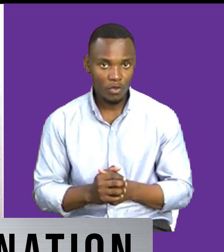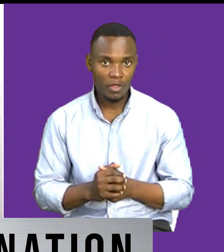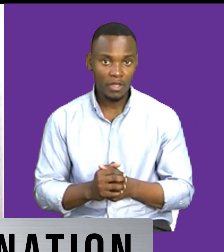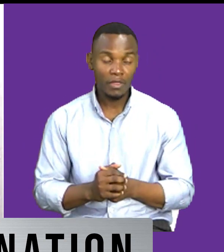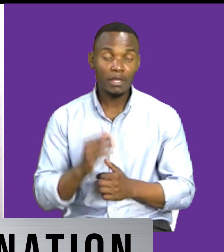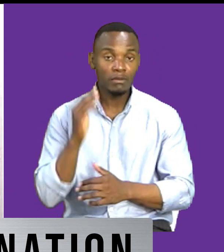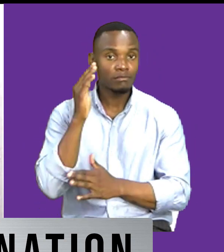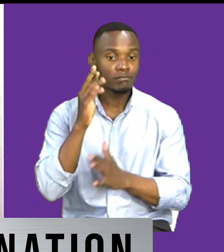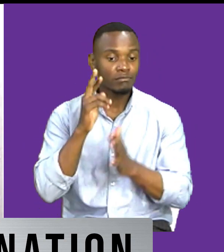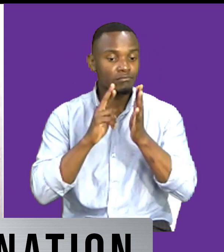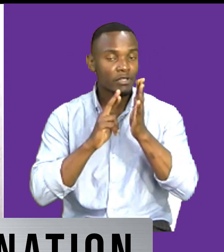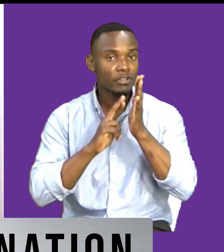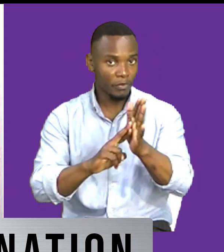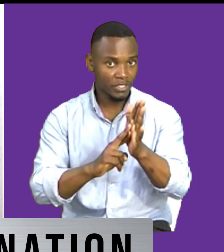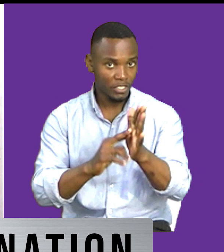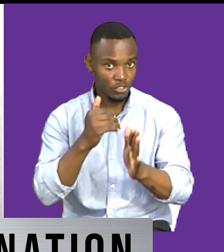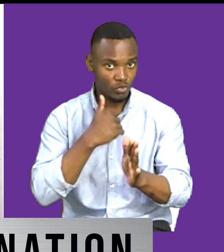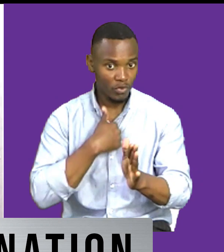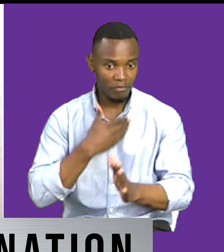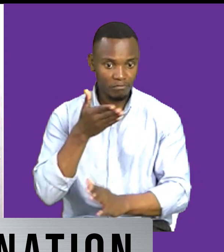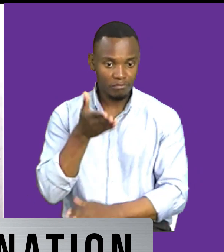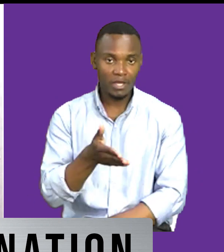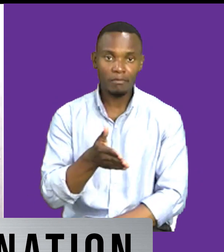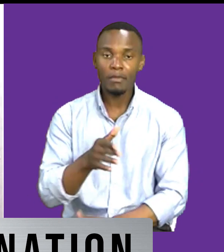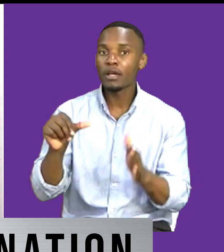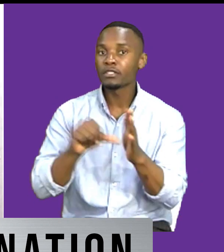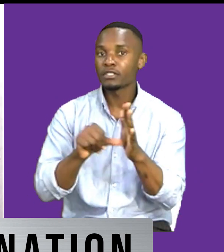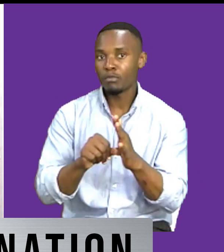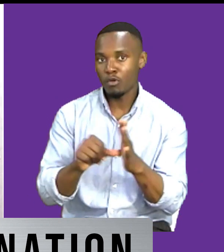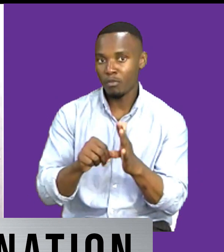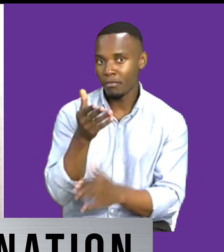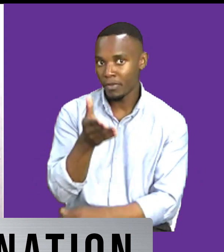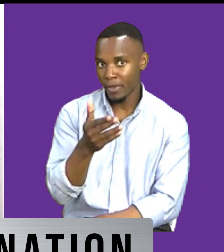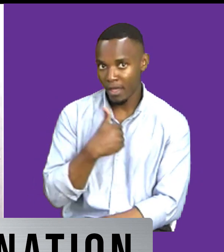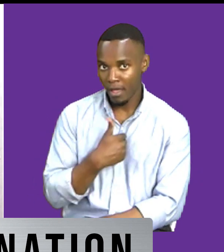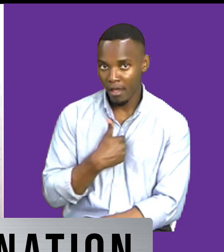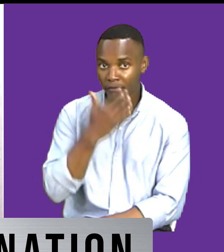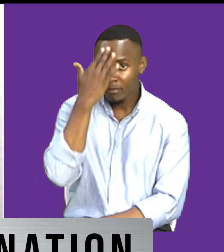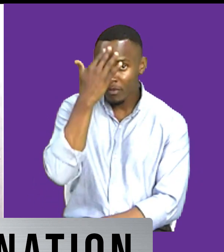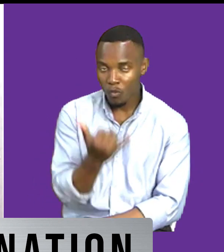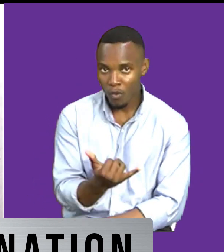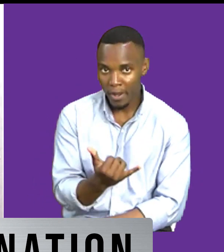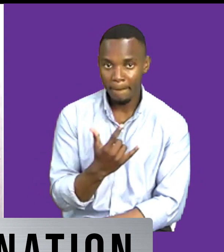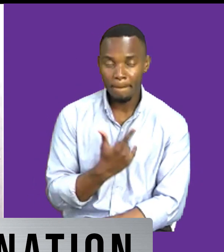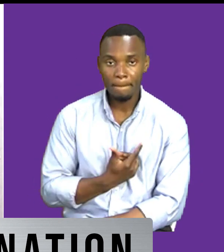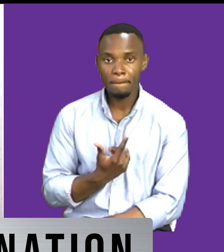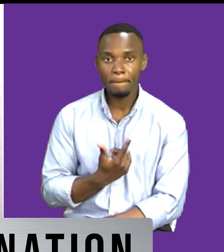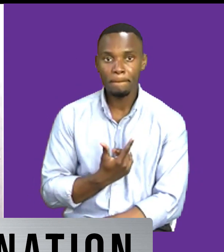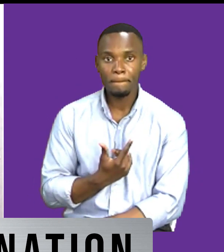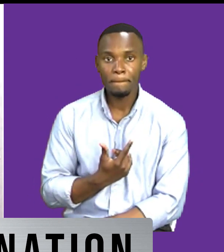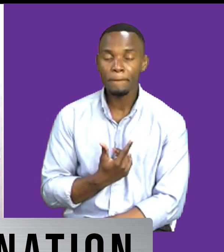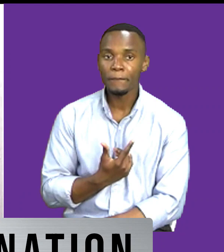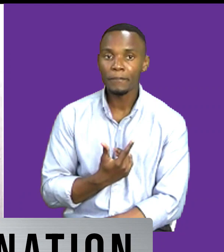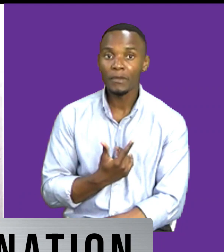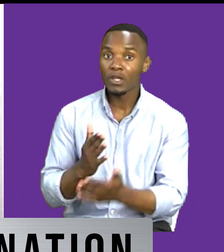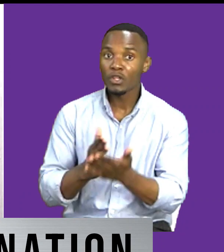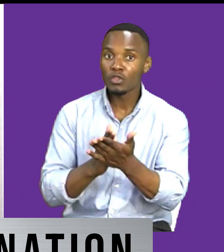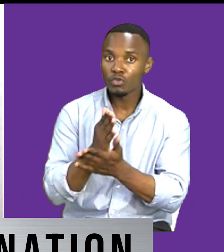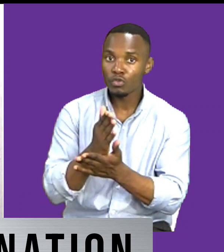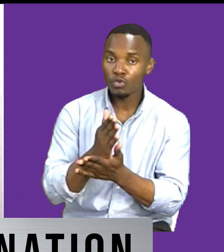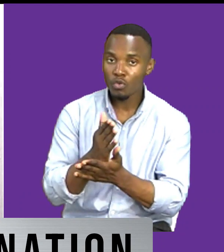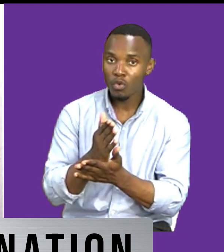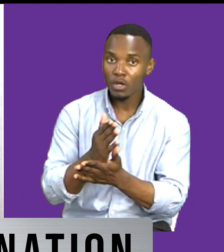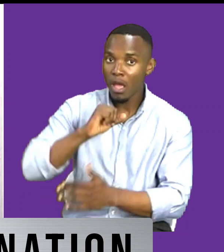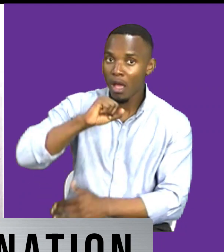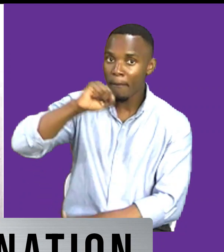this country is creating a problem for Kenyans, in the sense that you go through majorly political parties.